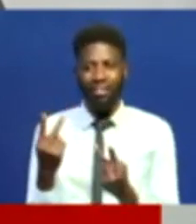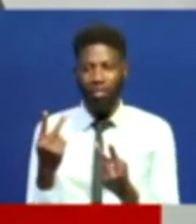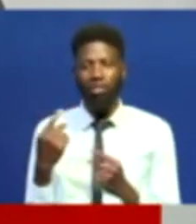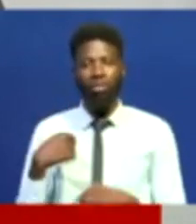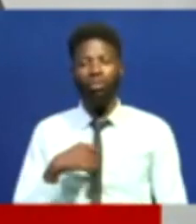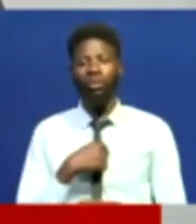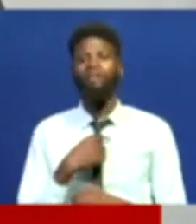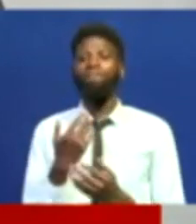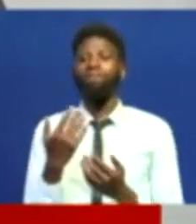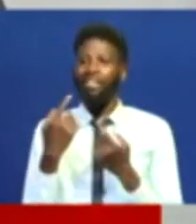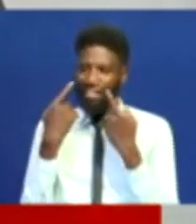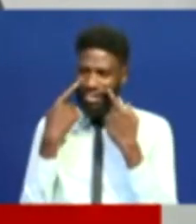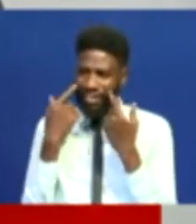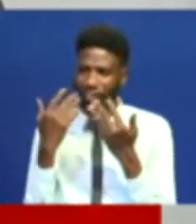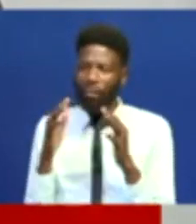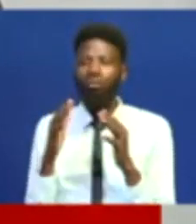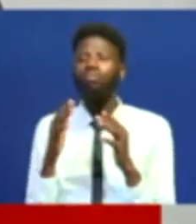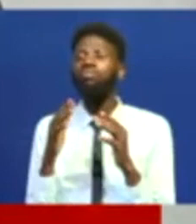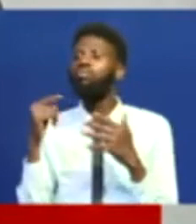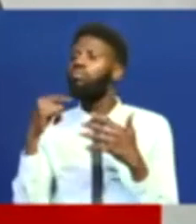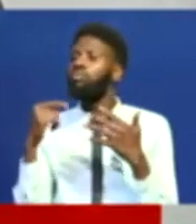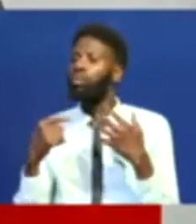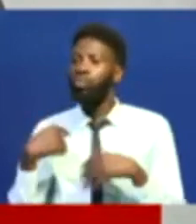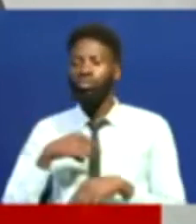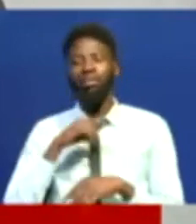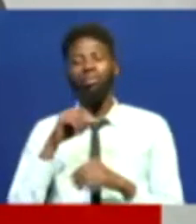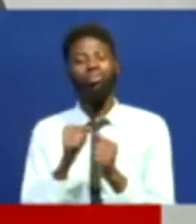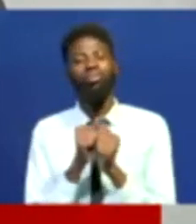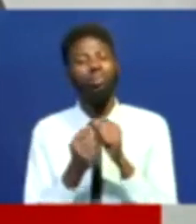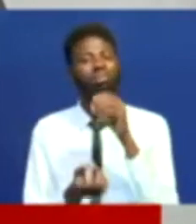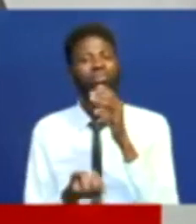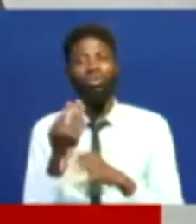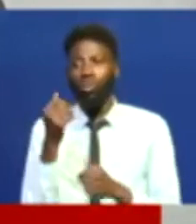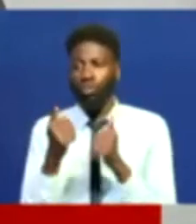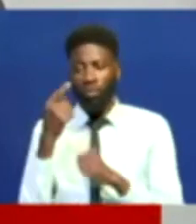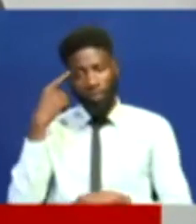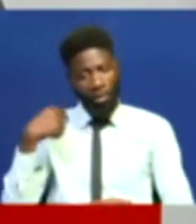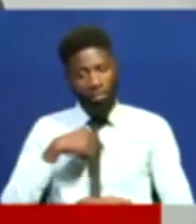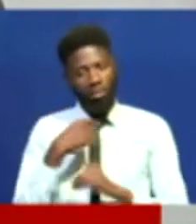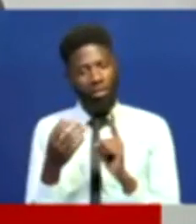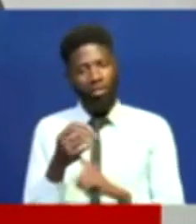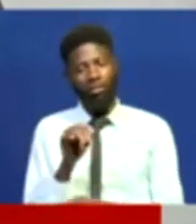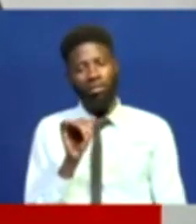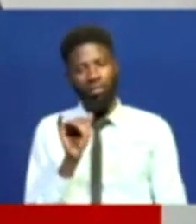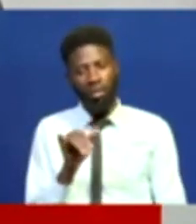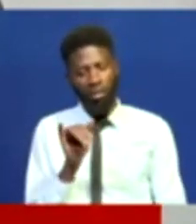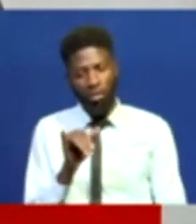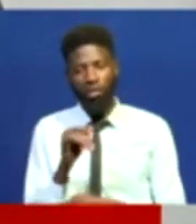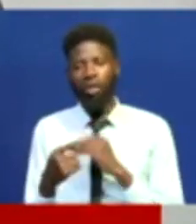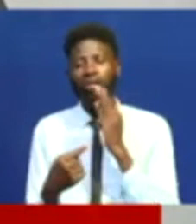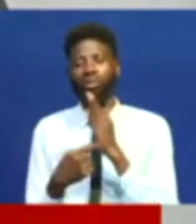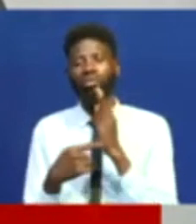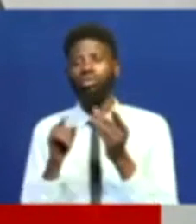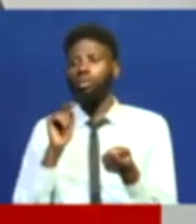looked at what are the components that we need to bring together for us to achieve this digital